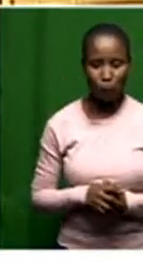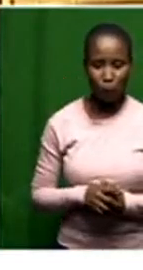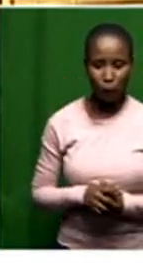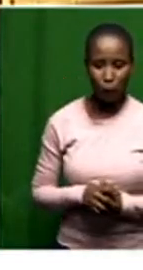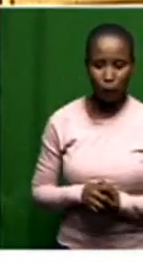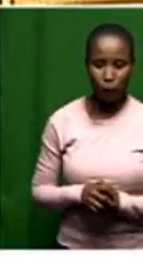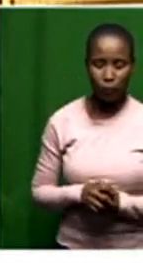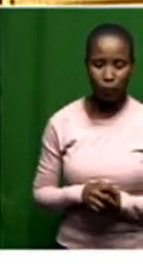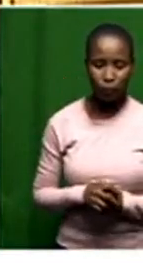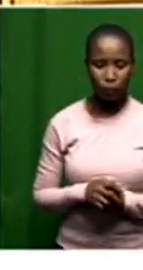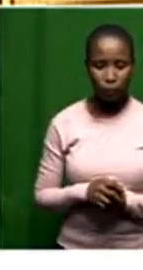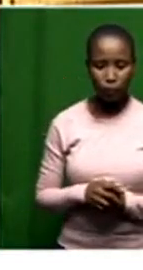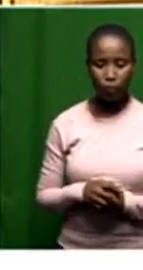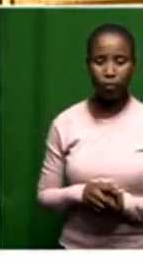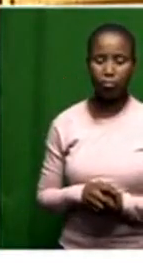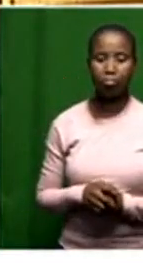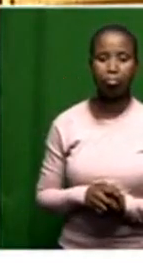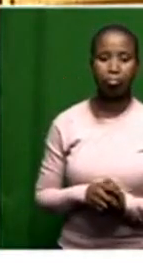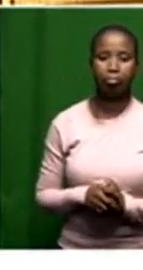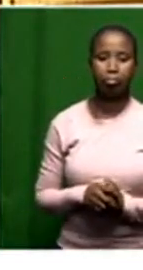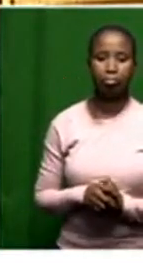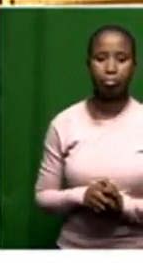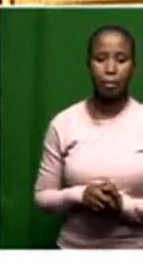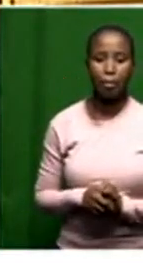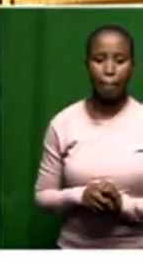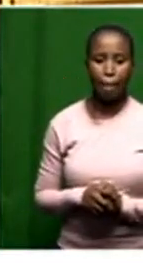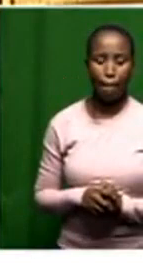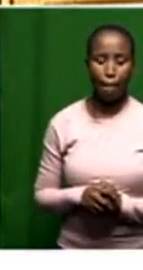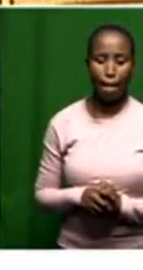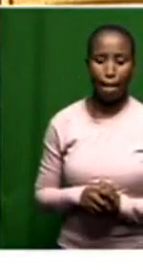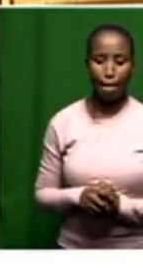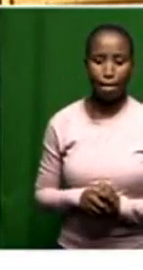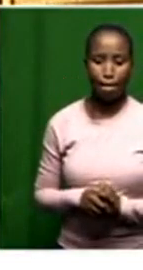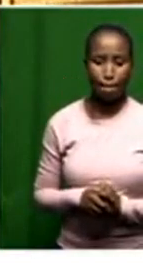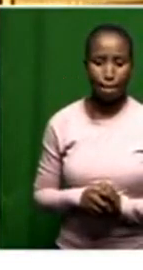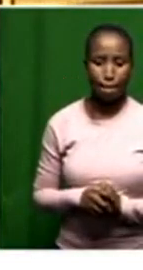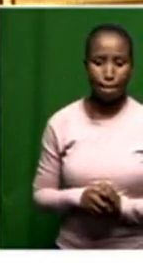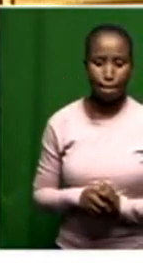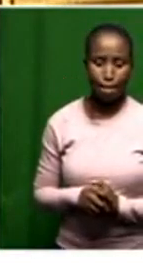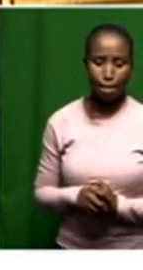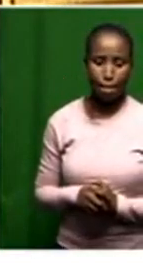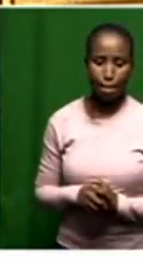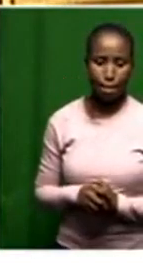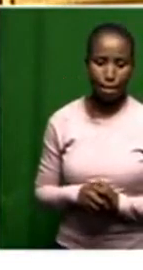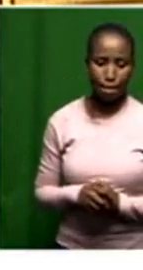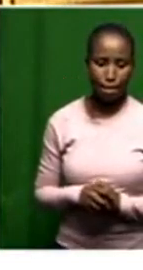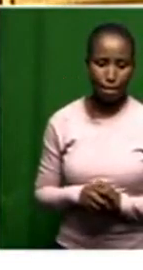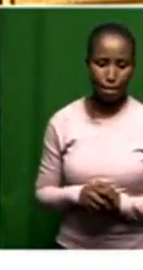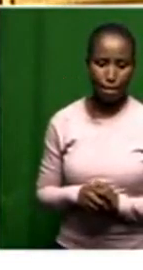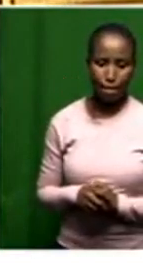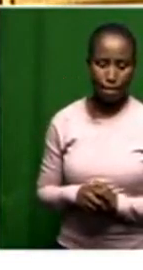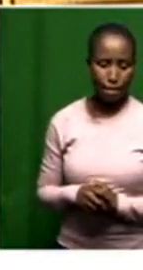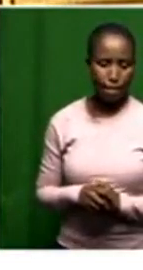Queen Simphiwe Makhanya Dlamini-Zulu to lead the Zulu nation until the time that